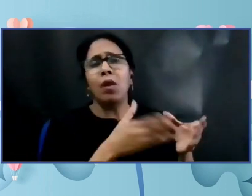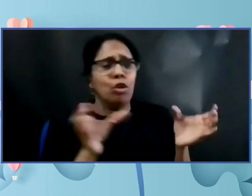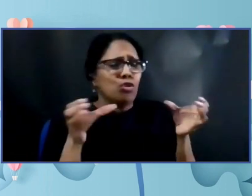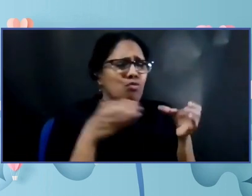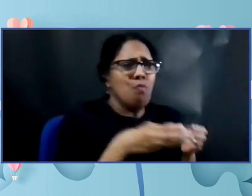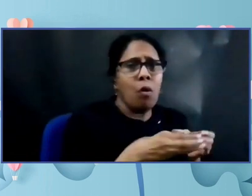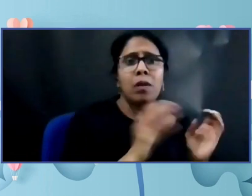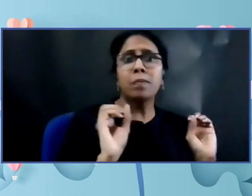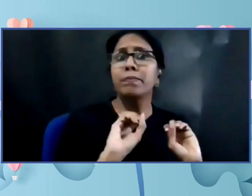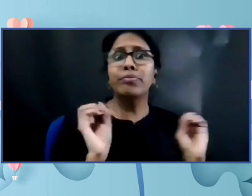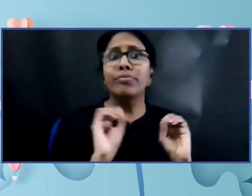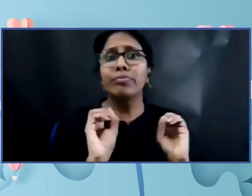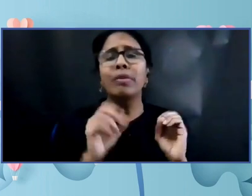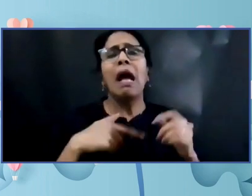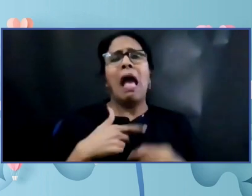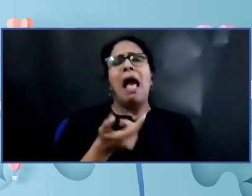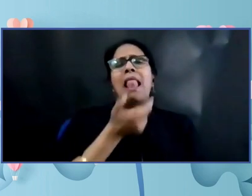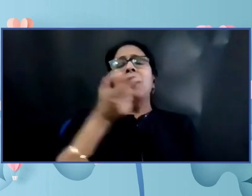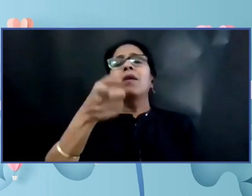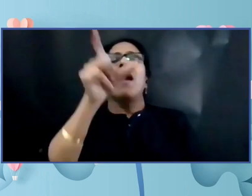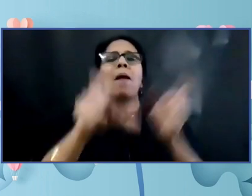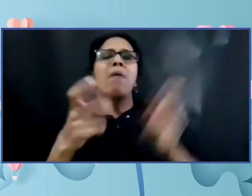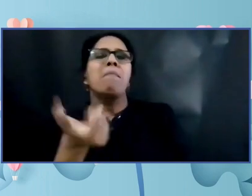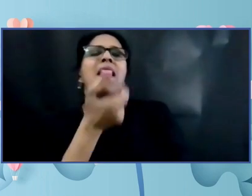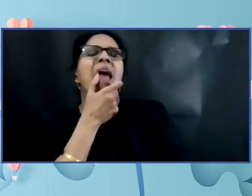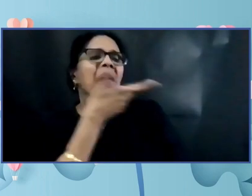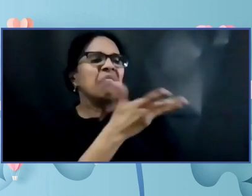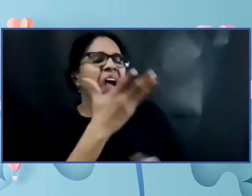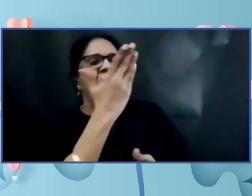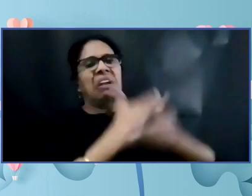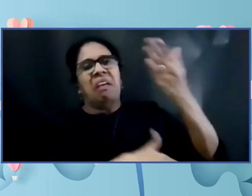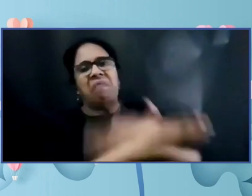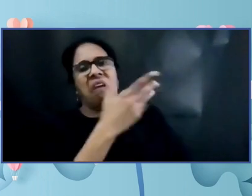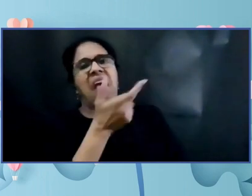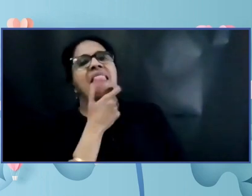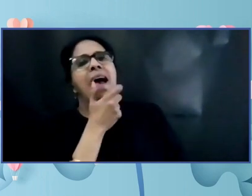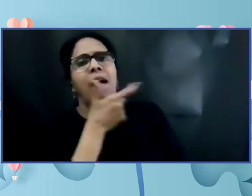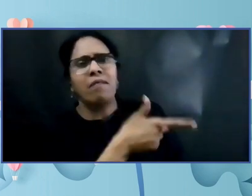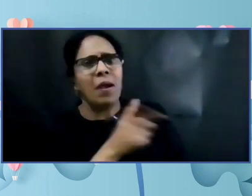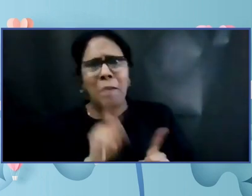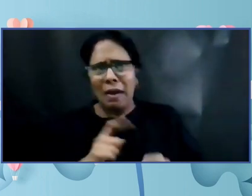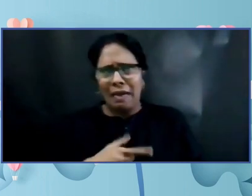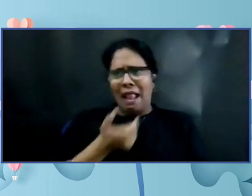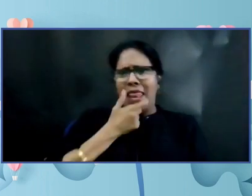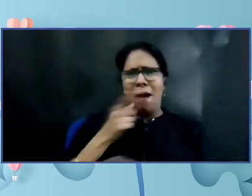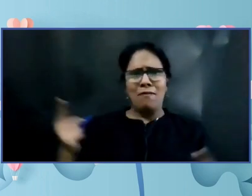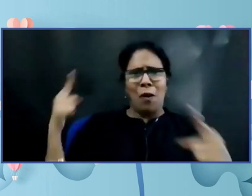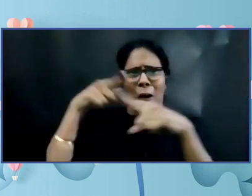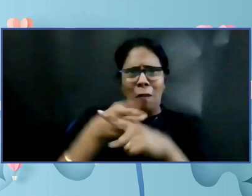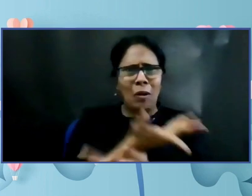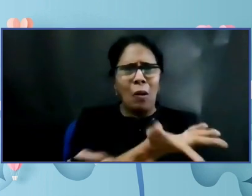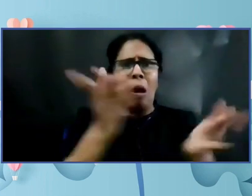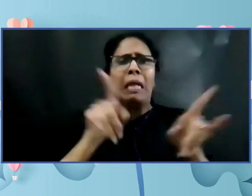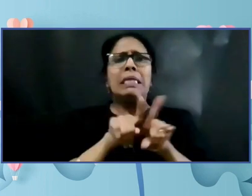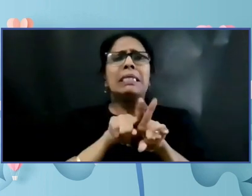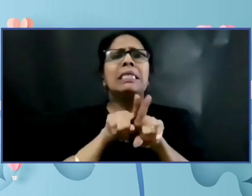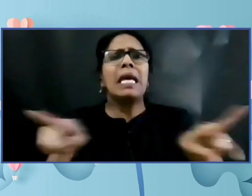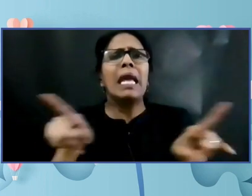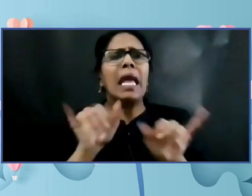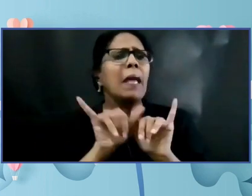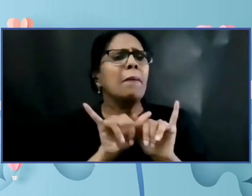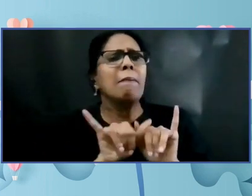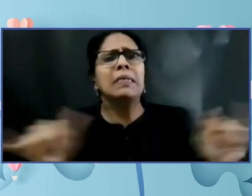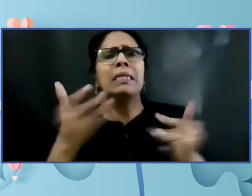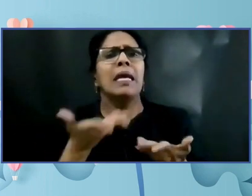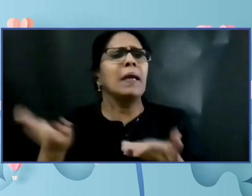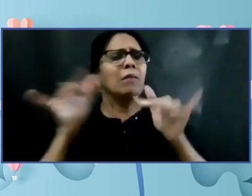us because we're different, but we laugh at you because you're all the same. No offense. Yes, our